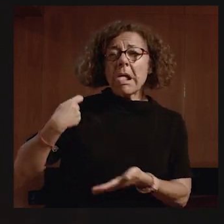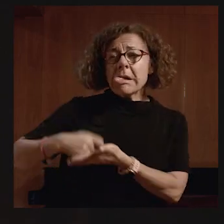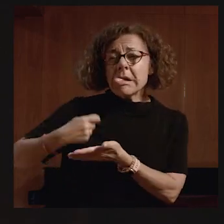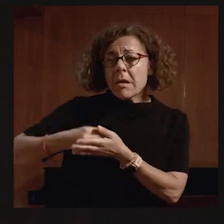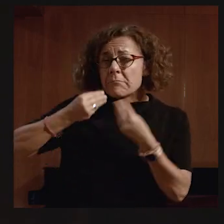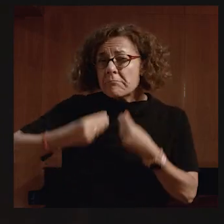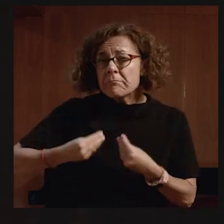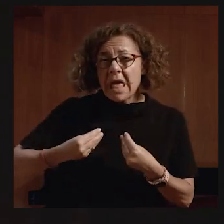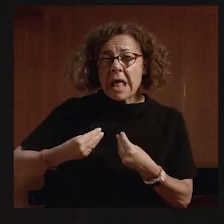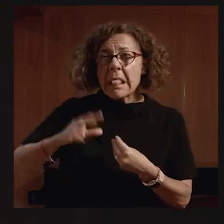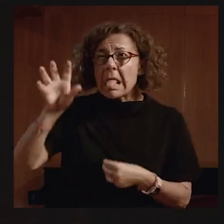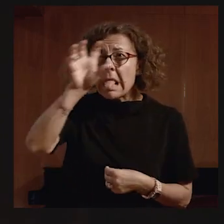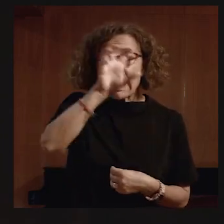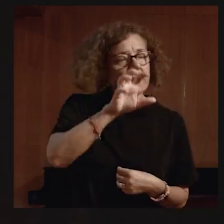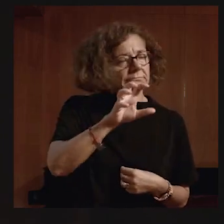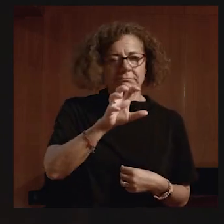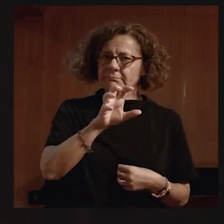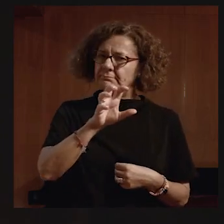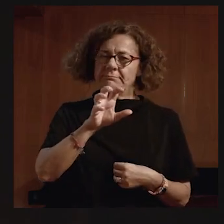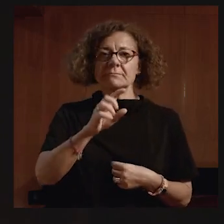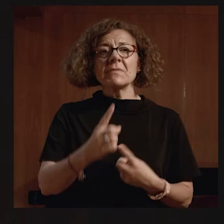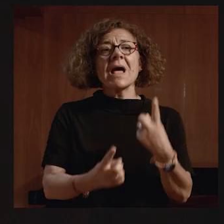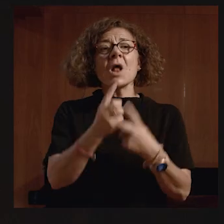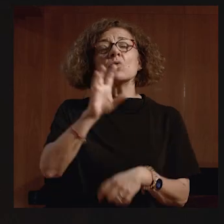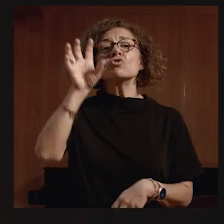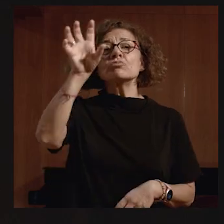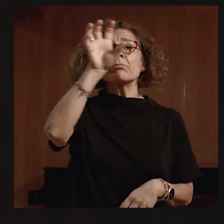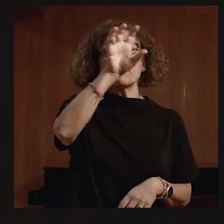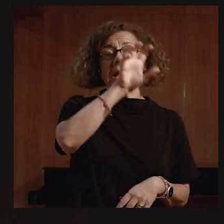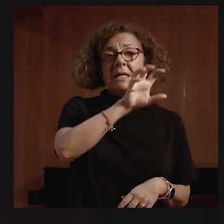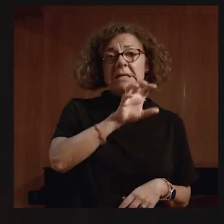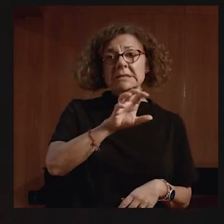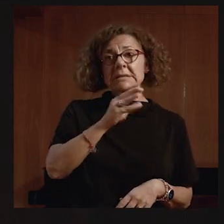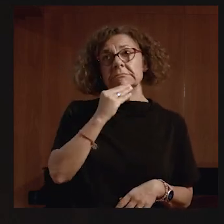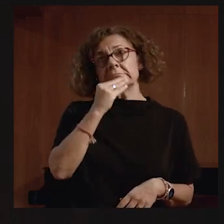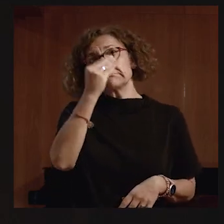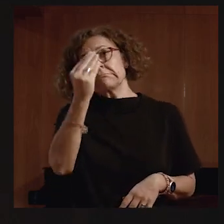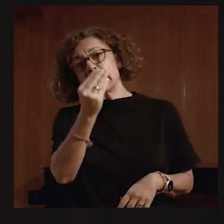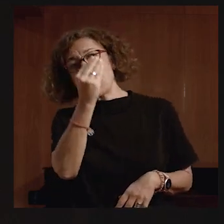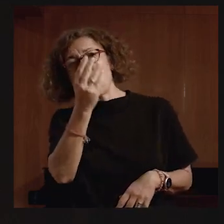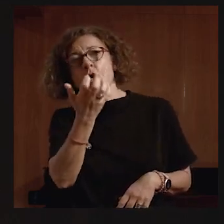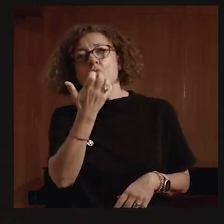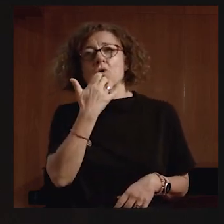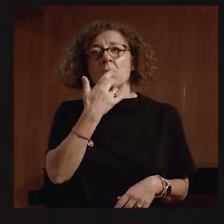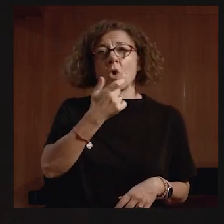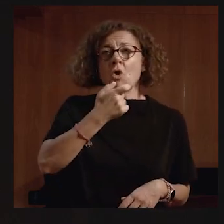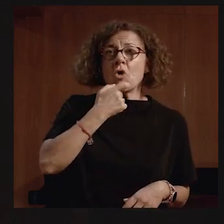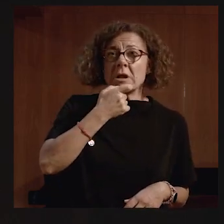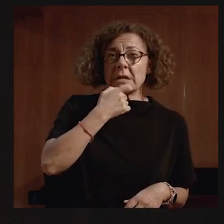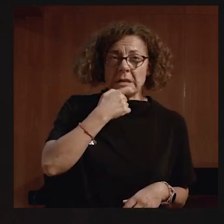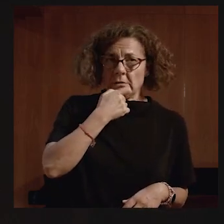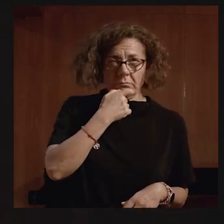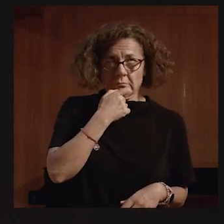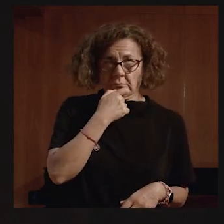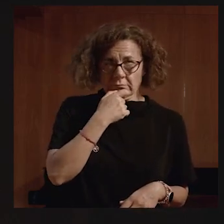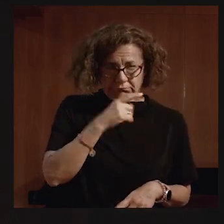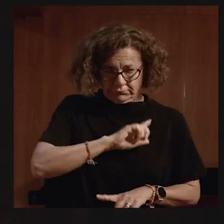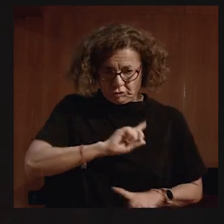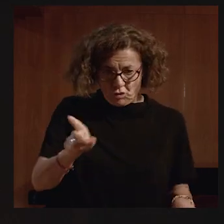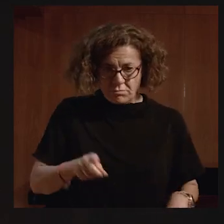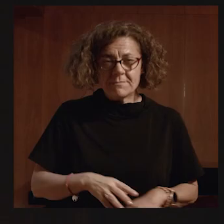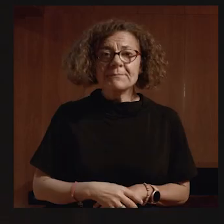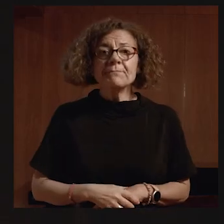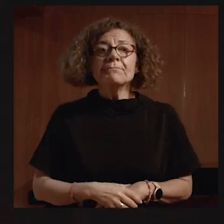matter, some countries are slightly different. The UK, I can tell you, it's really not well-paid. However, it's still, in comparison